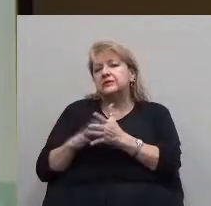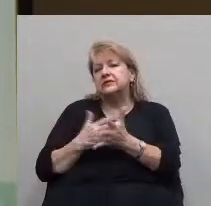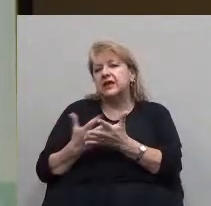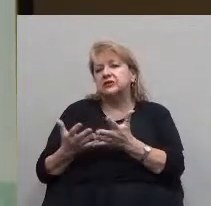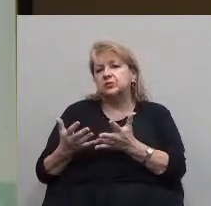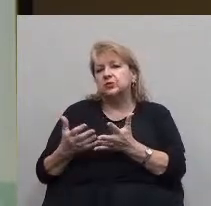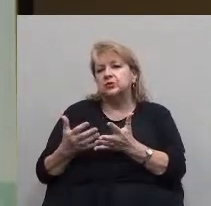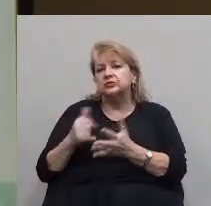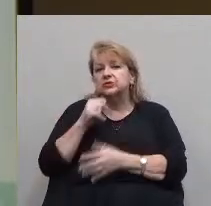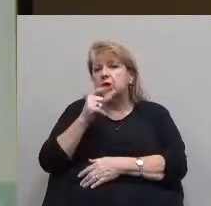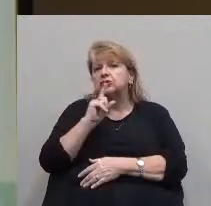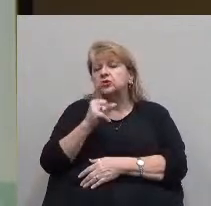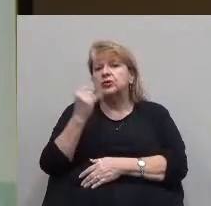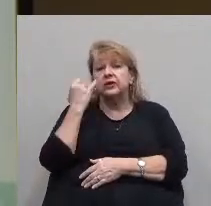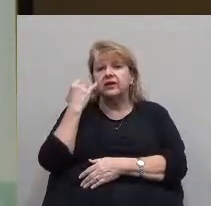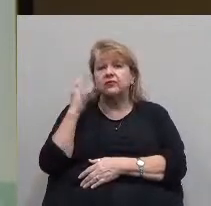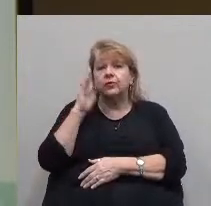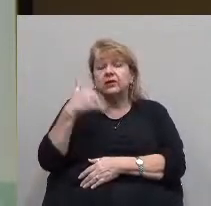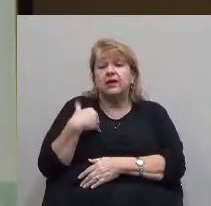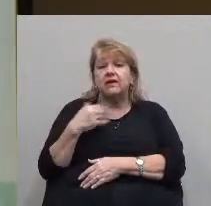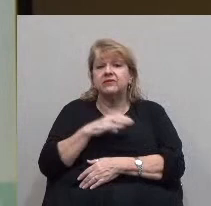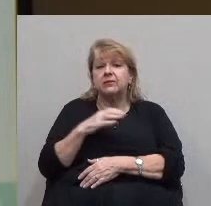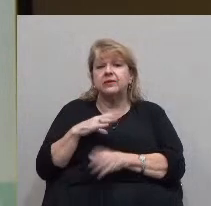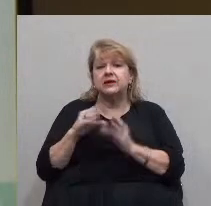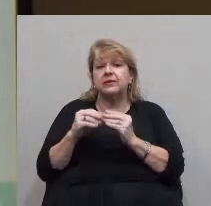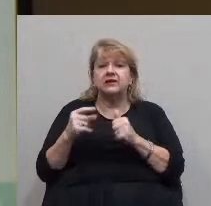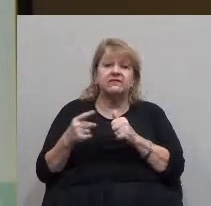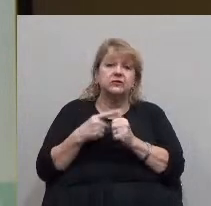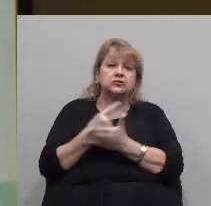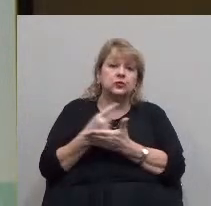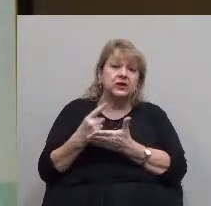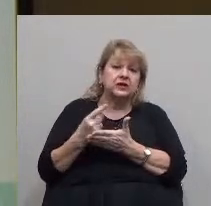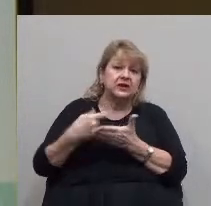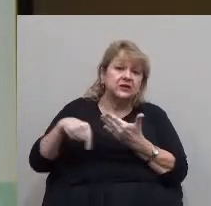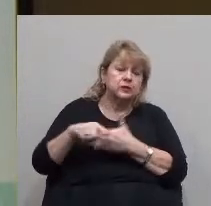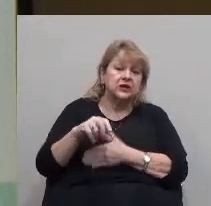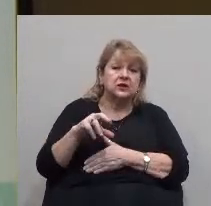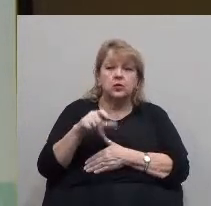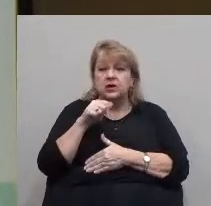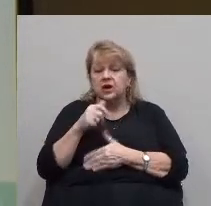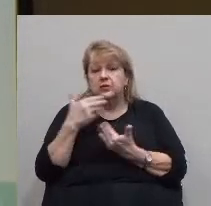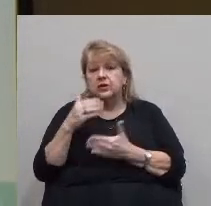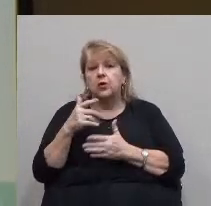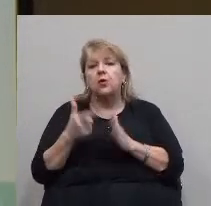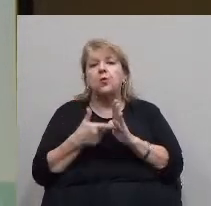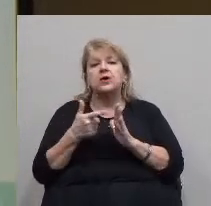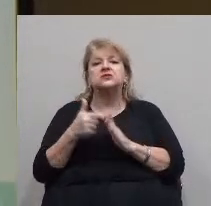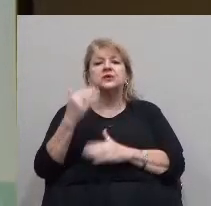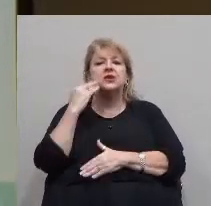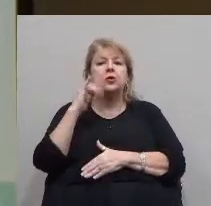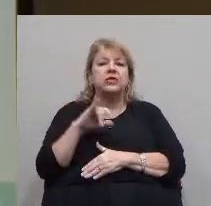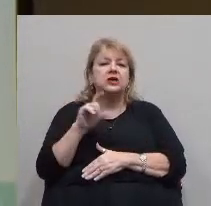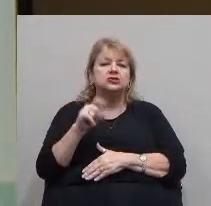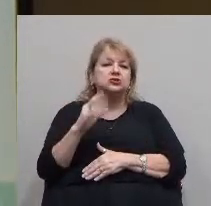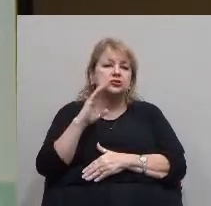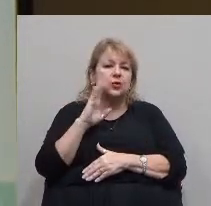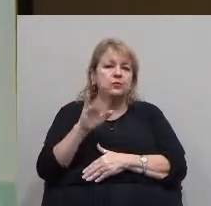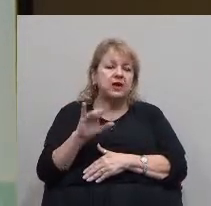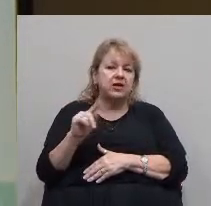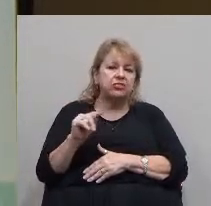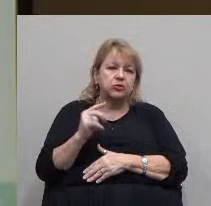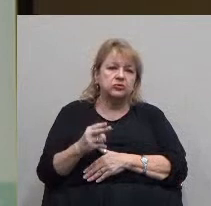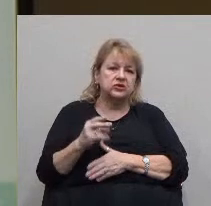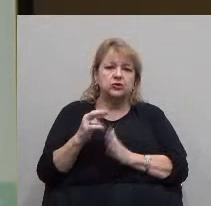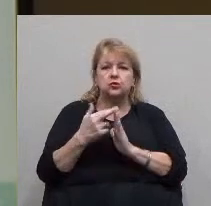sure if we're going to have a committee meeting on the first week, next week. But once that is known, we should know that by Thursday. That's what the rules